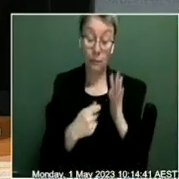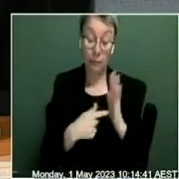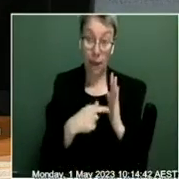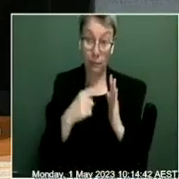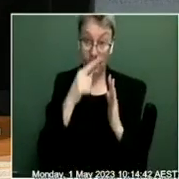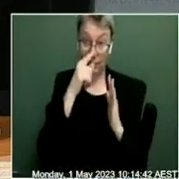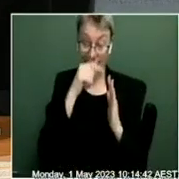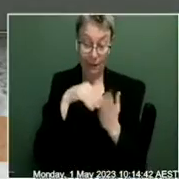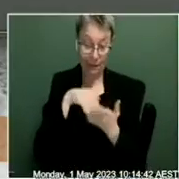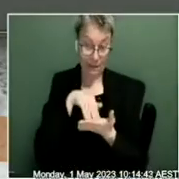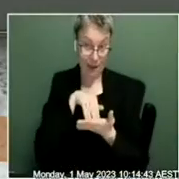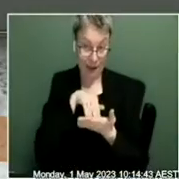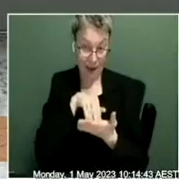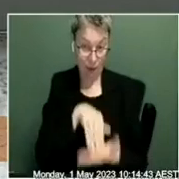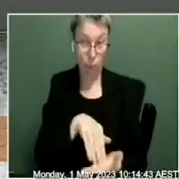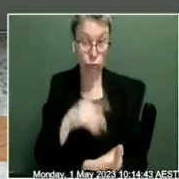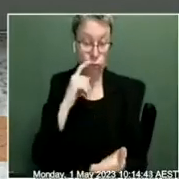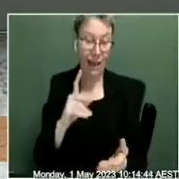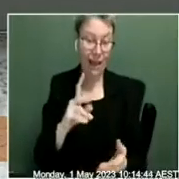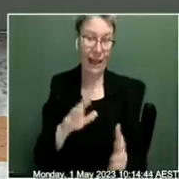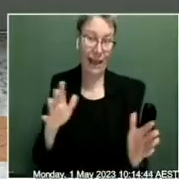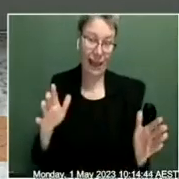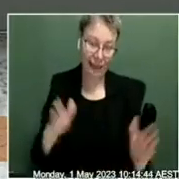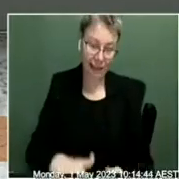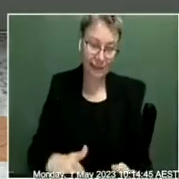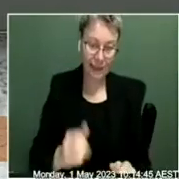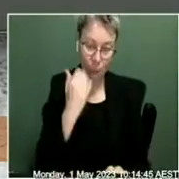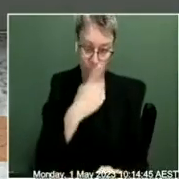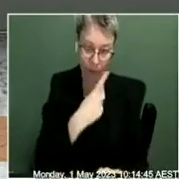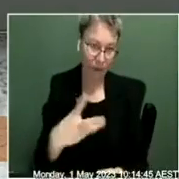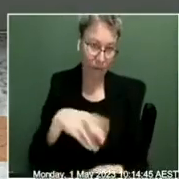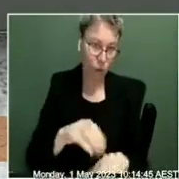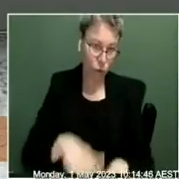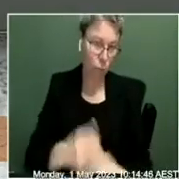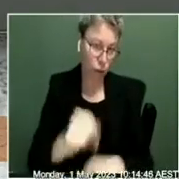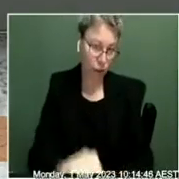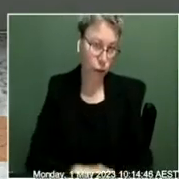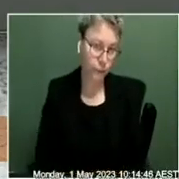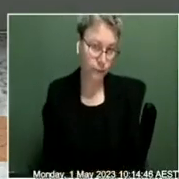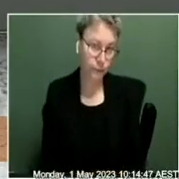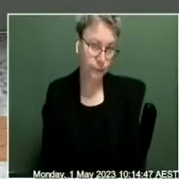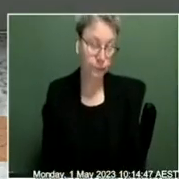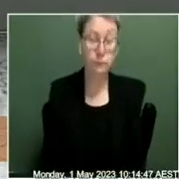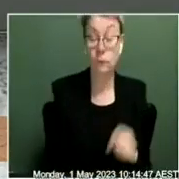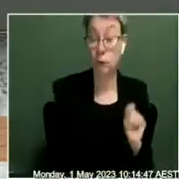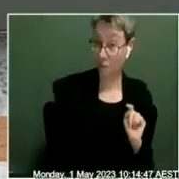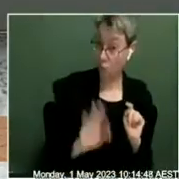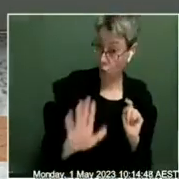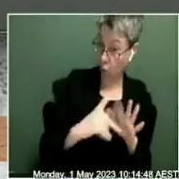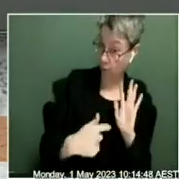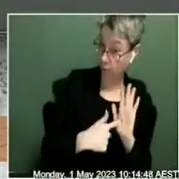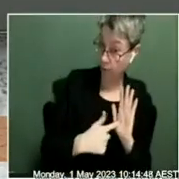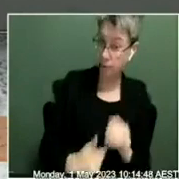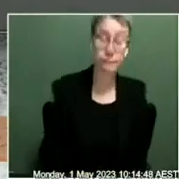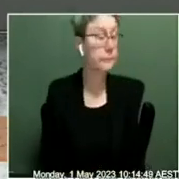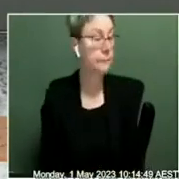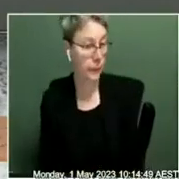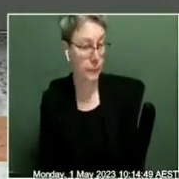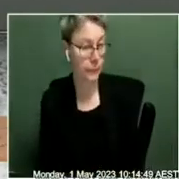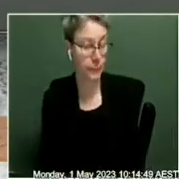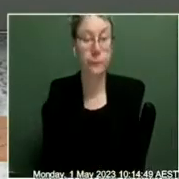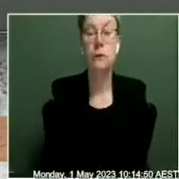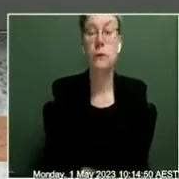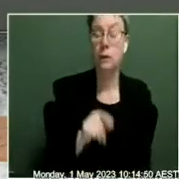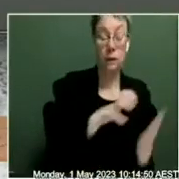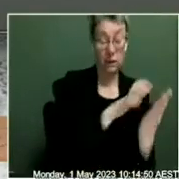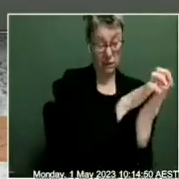The statement says at paragraph 19 that more than 60% of the children reviewed as part of Task Force 1000 came